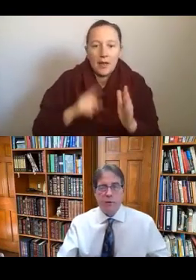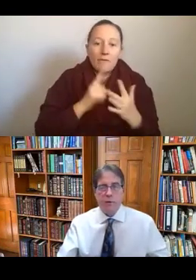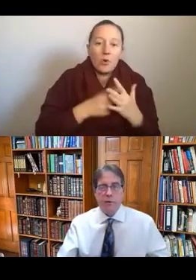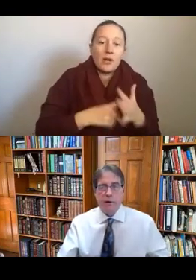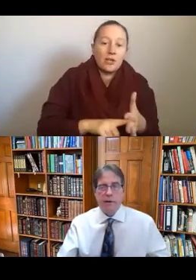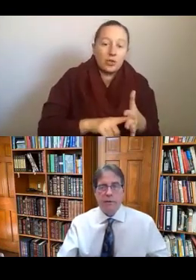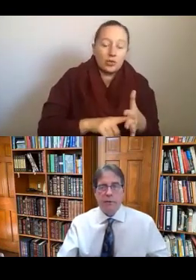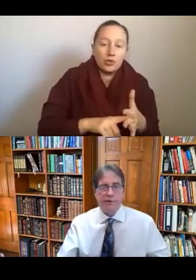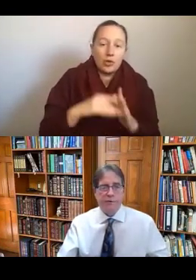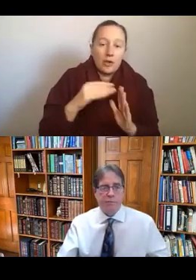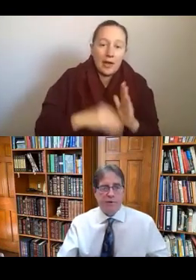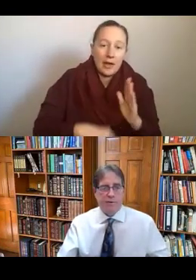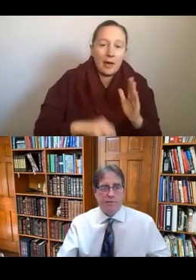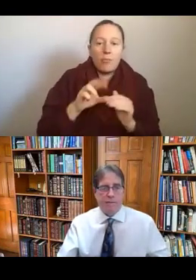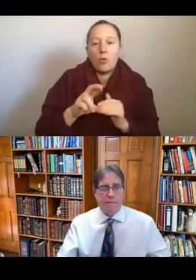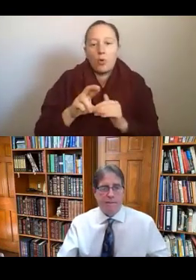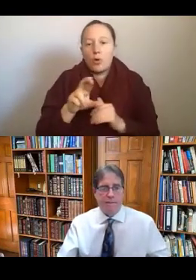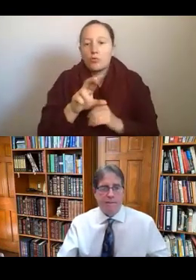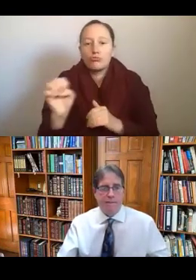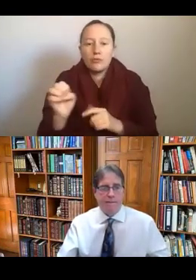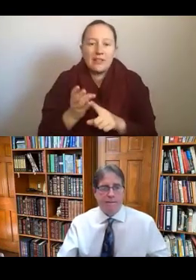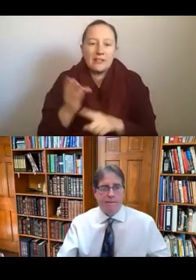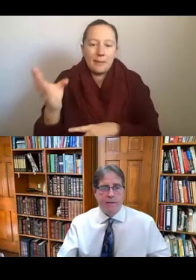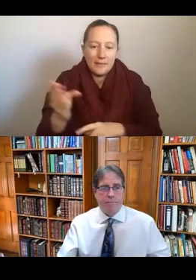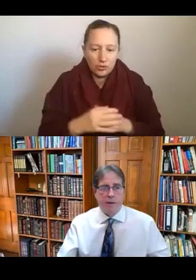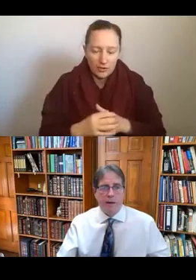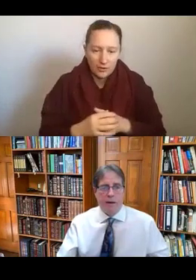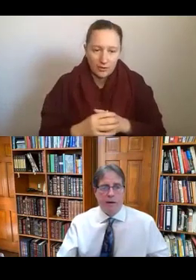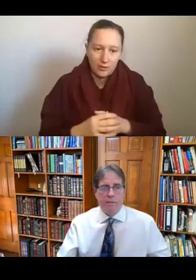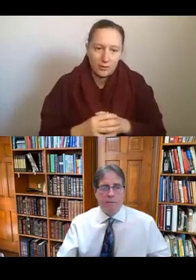application or a resubmission.